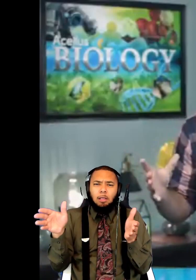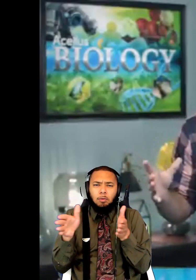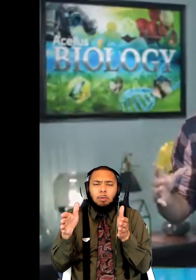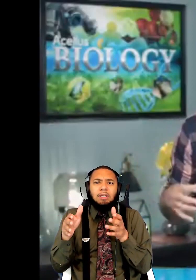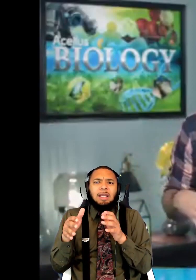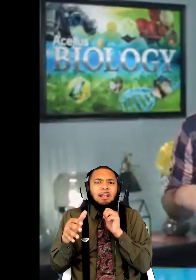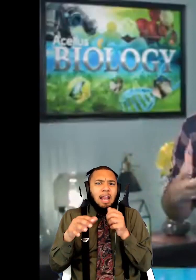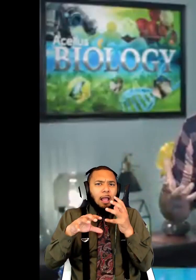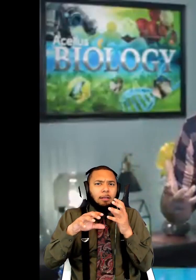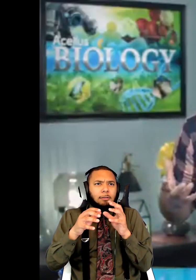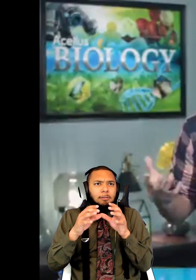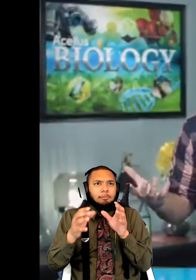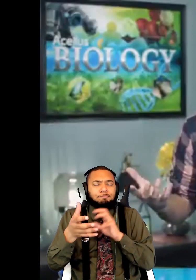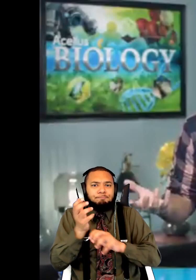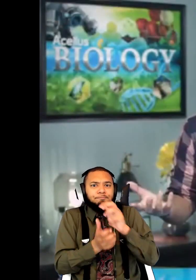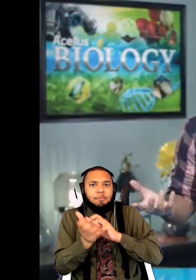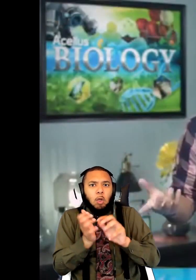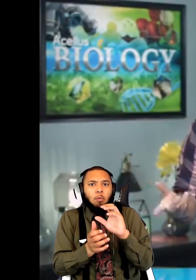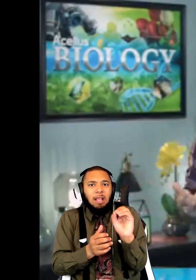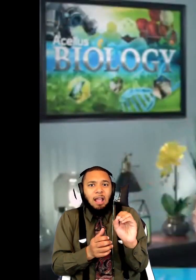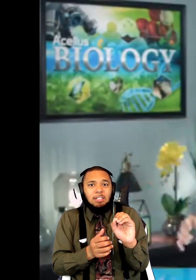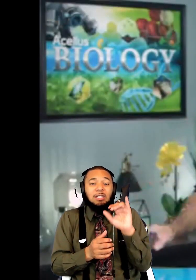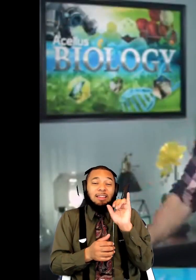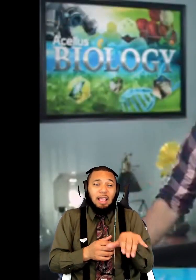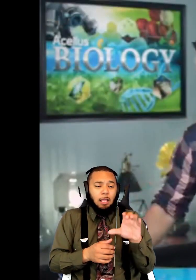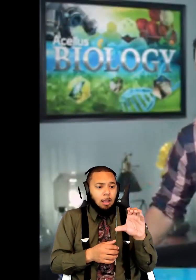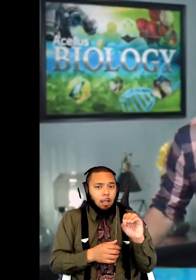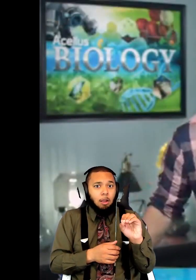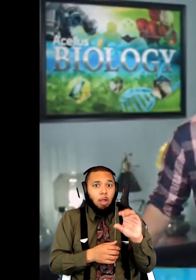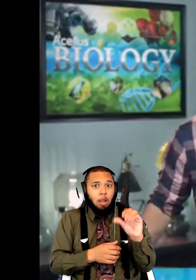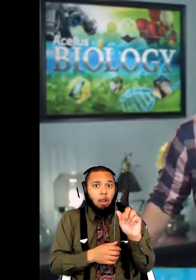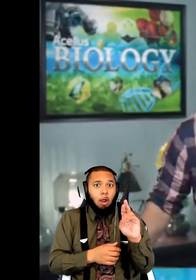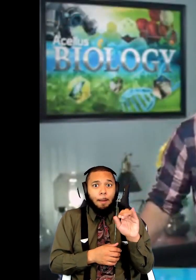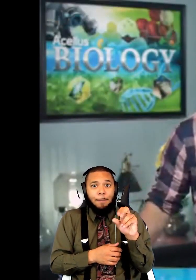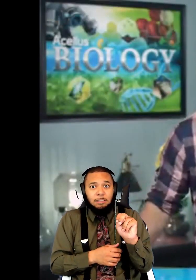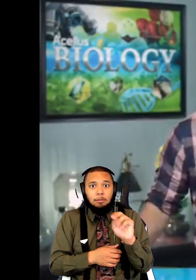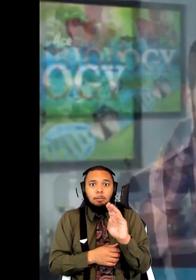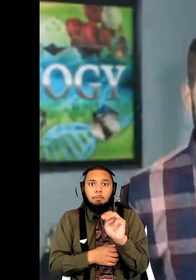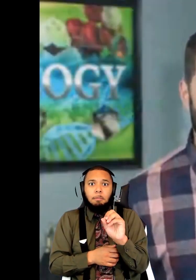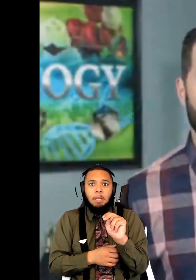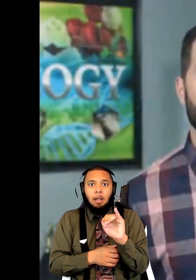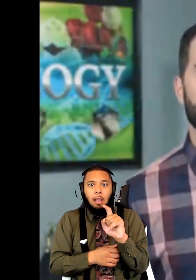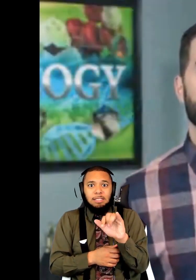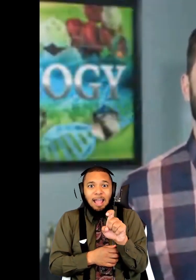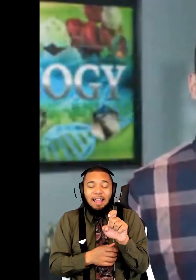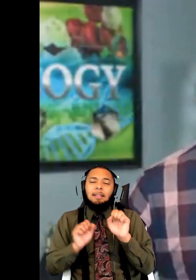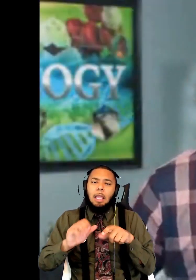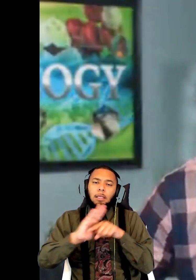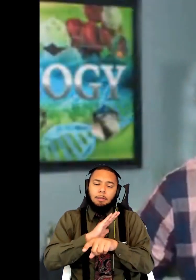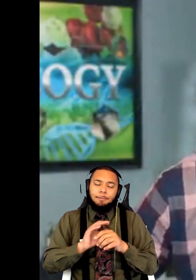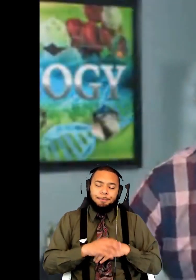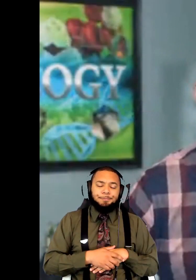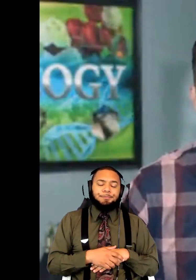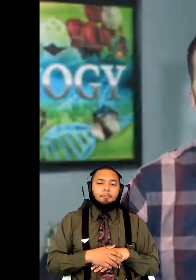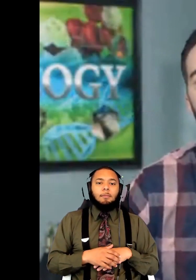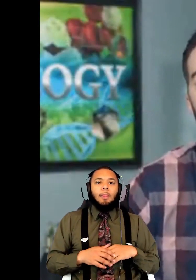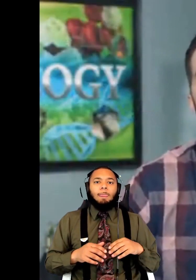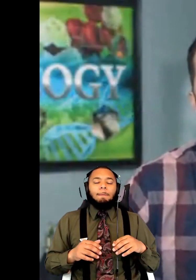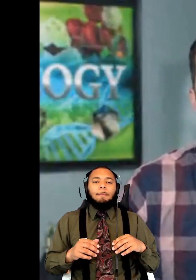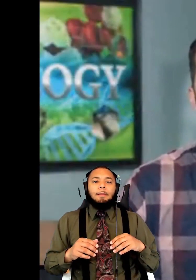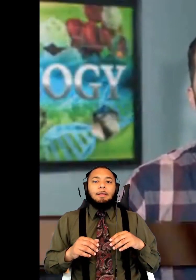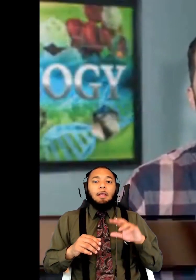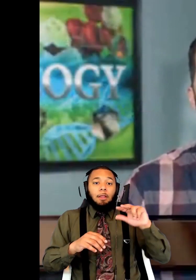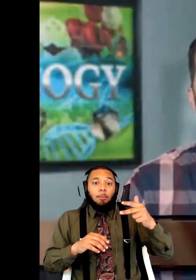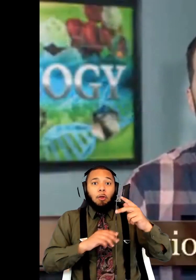it's not combining with oxygen, then that becomes a deadly gas. So that's definitely something to watch out for. The third and final type of